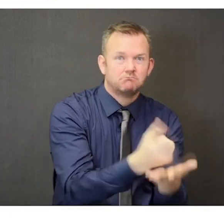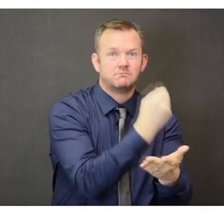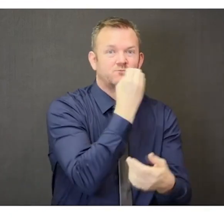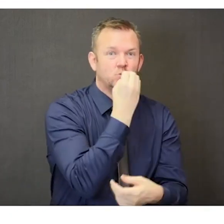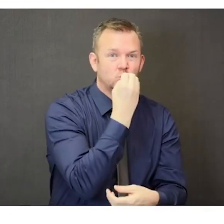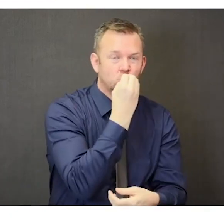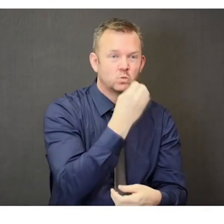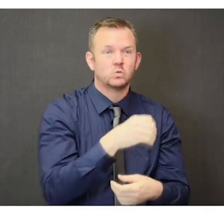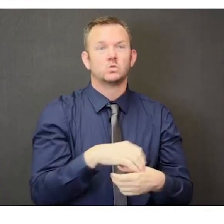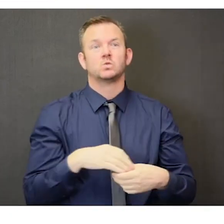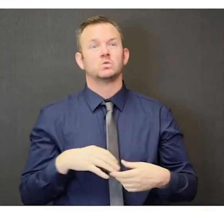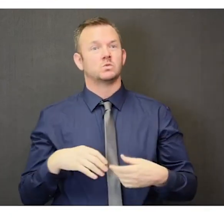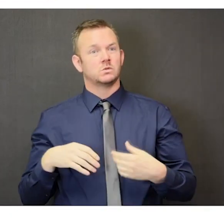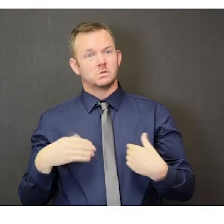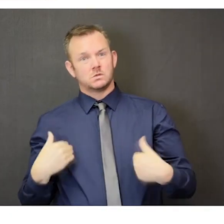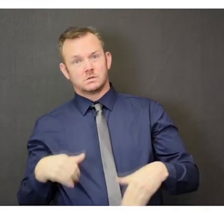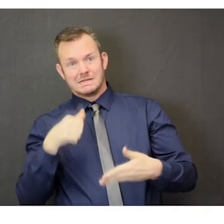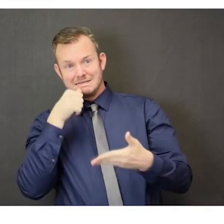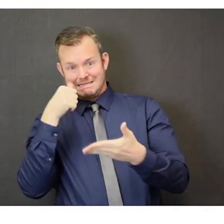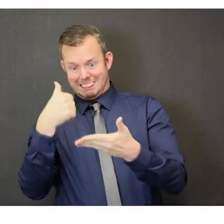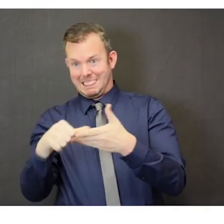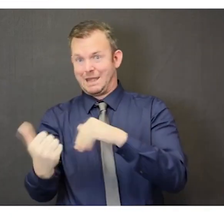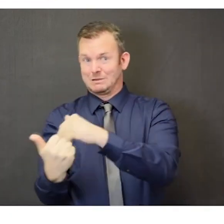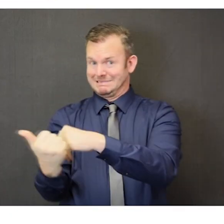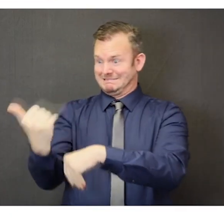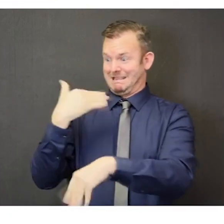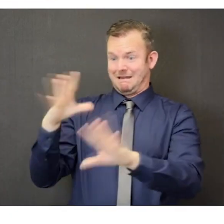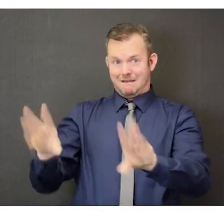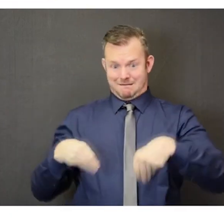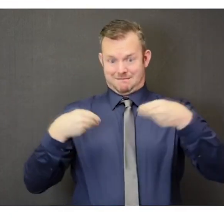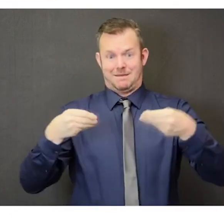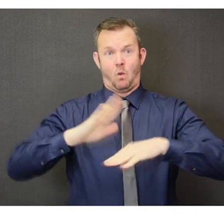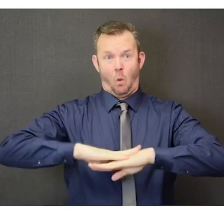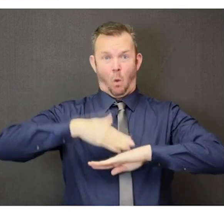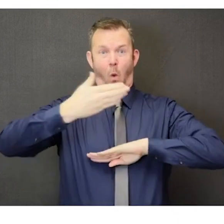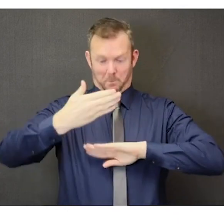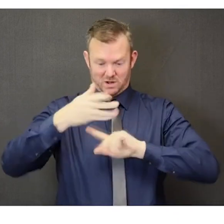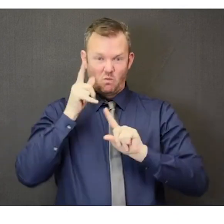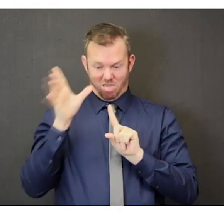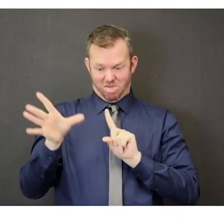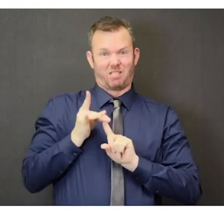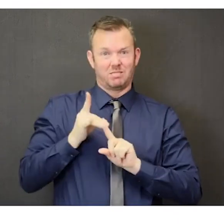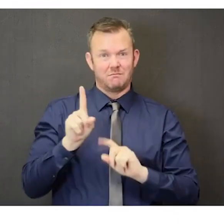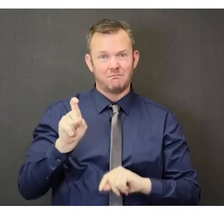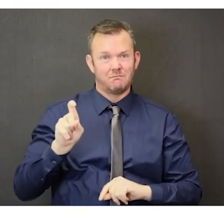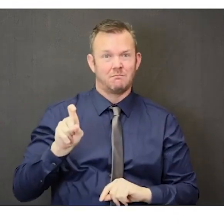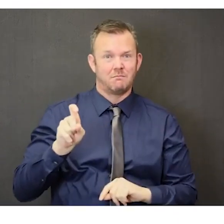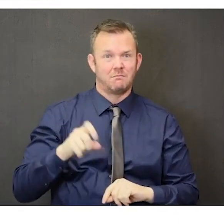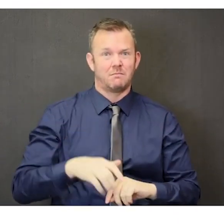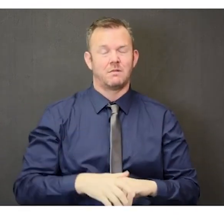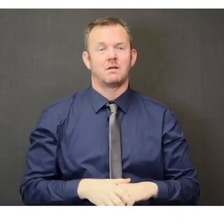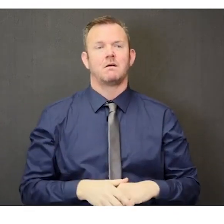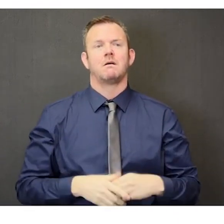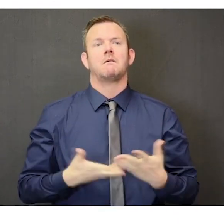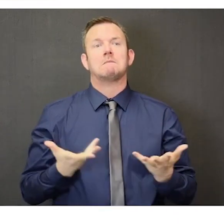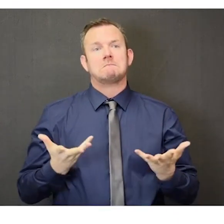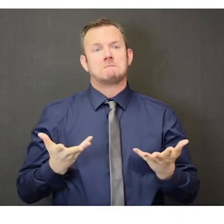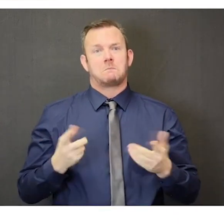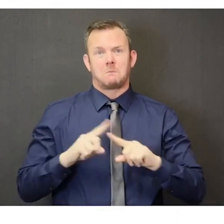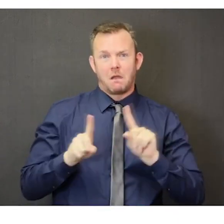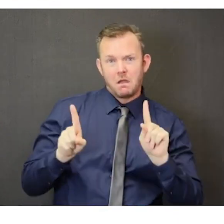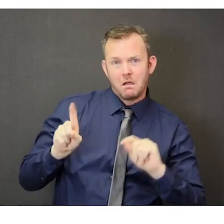by having to sign a letter or a package that arrived at our door. At the same time, many of